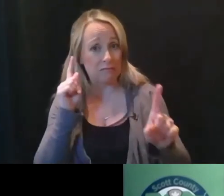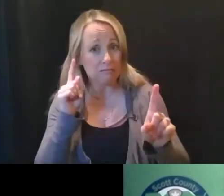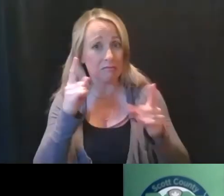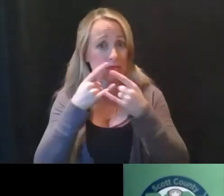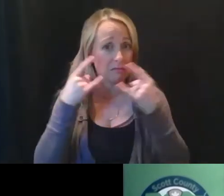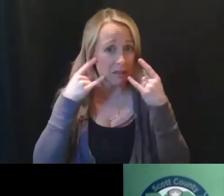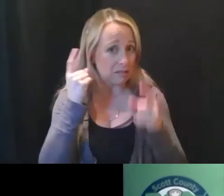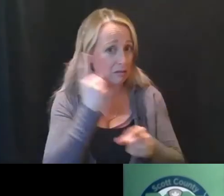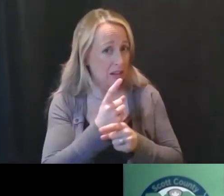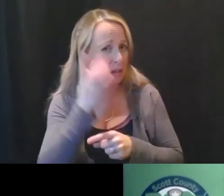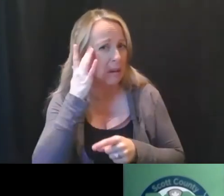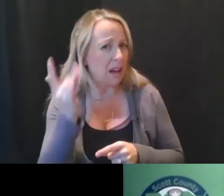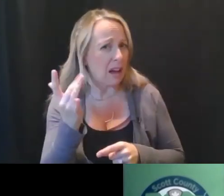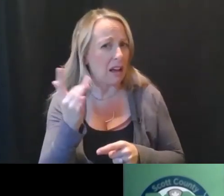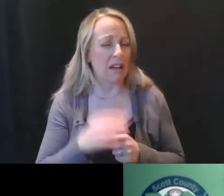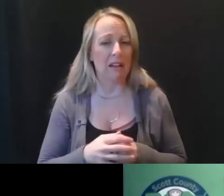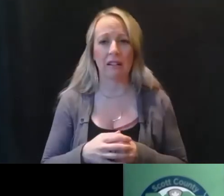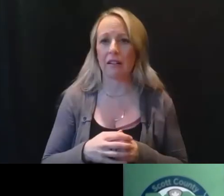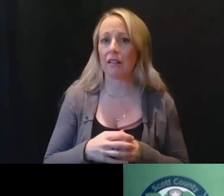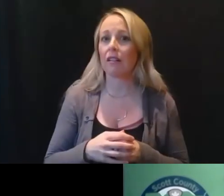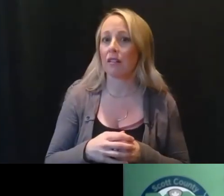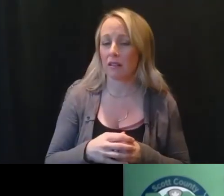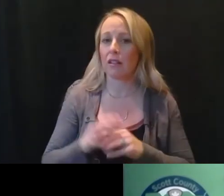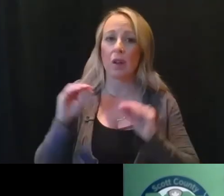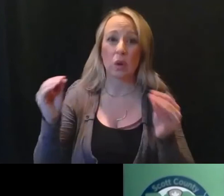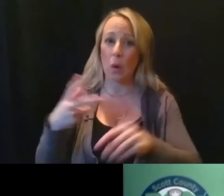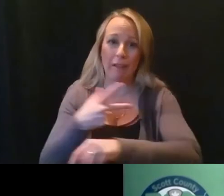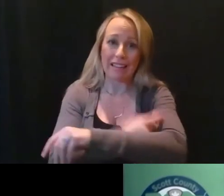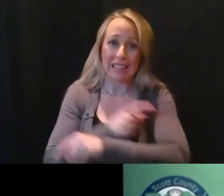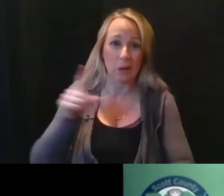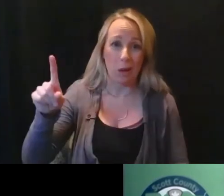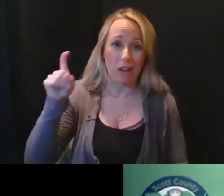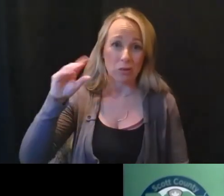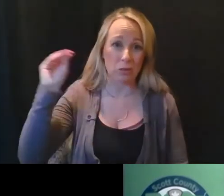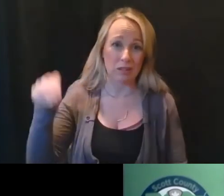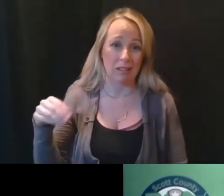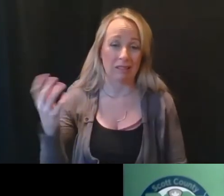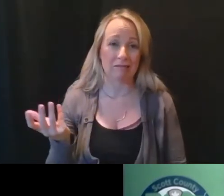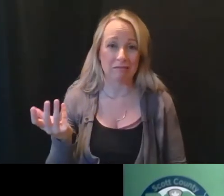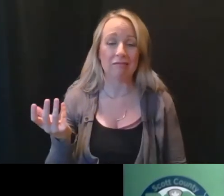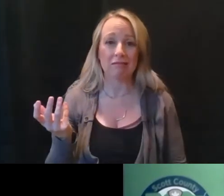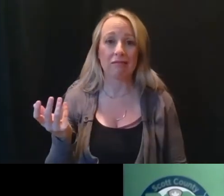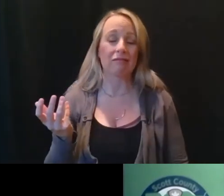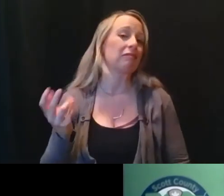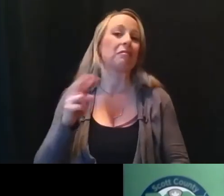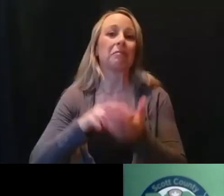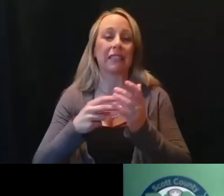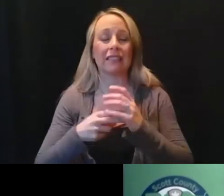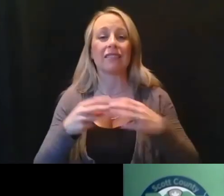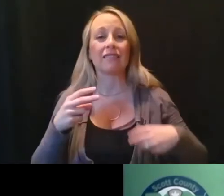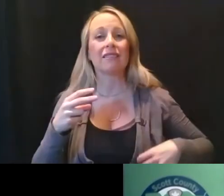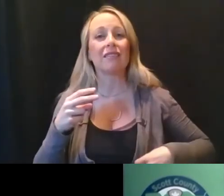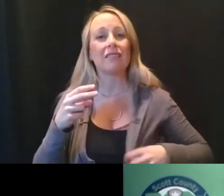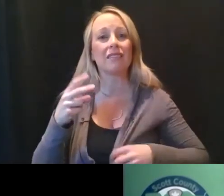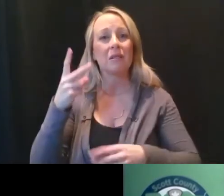that, Ed? No vaccine is 100% effective. The indication is that both these